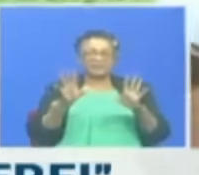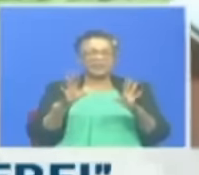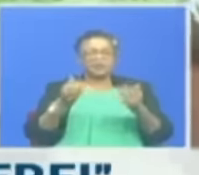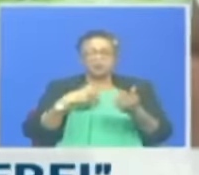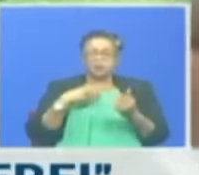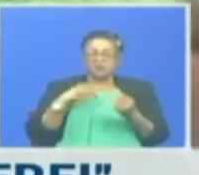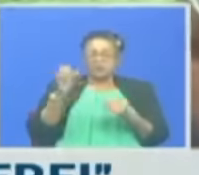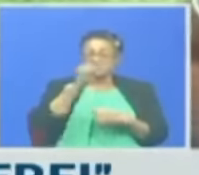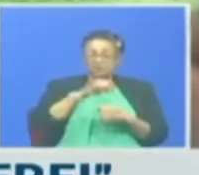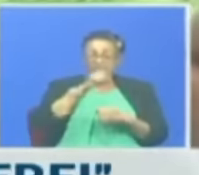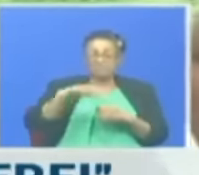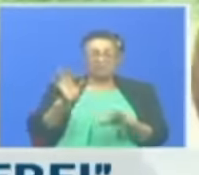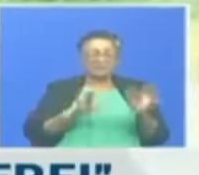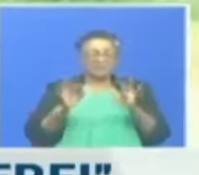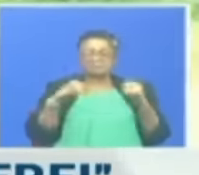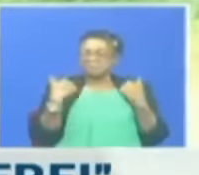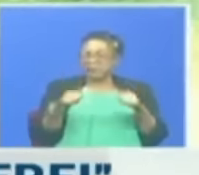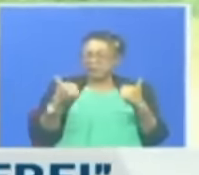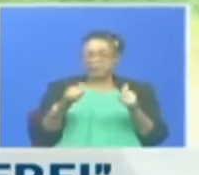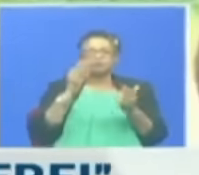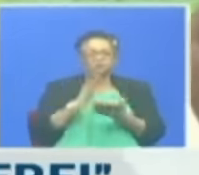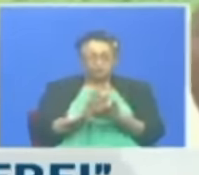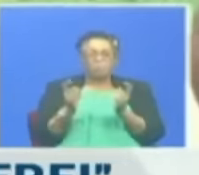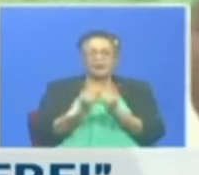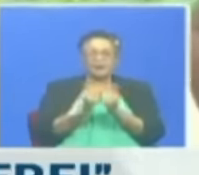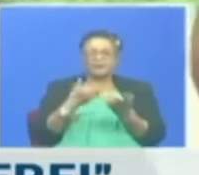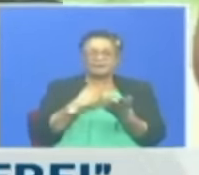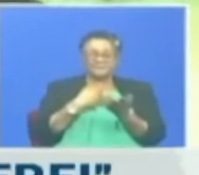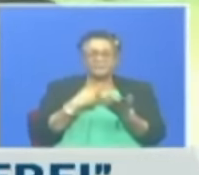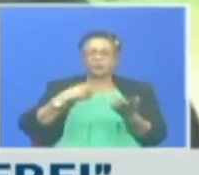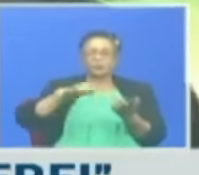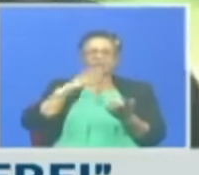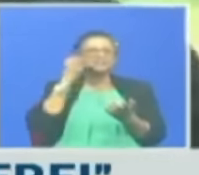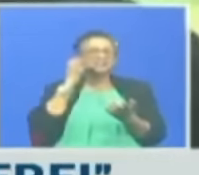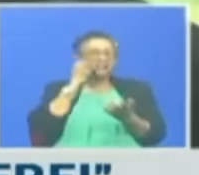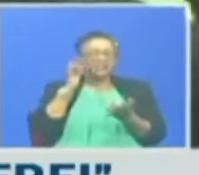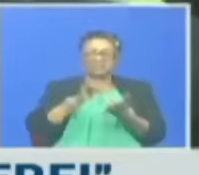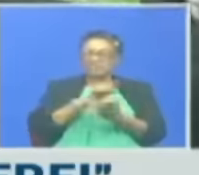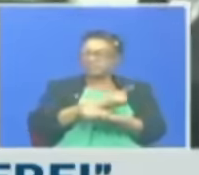zake tukatike. Tuko na uchungu mwingi sana. We are very sad. Yes. That is not